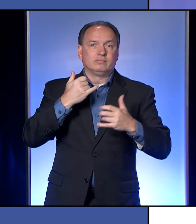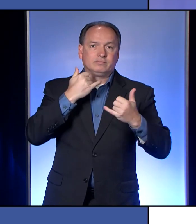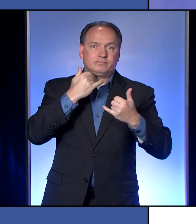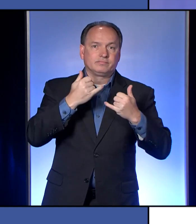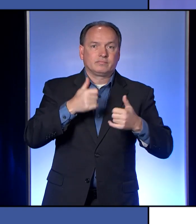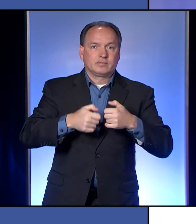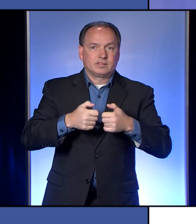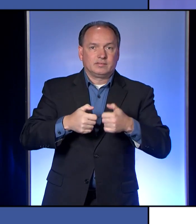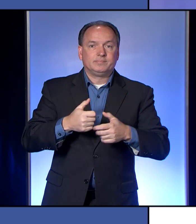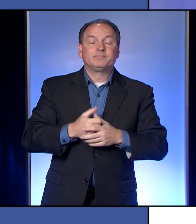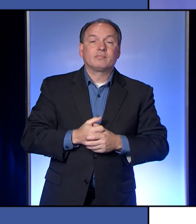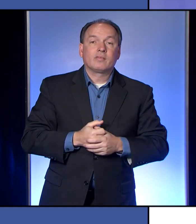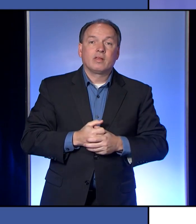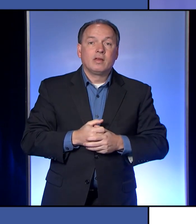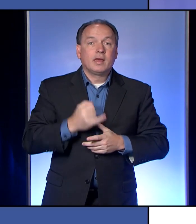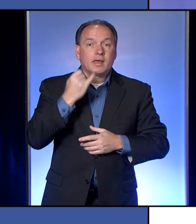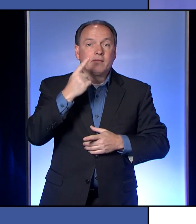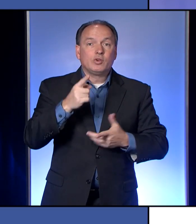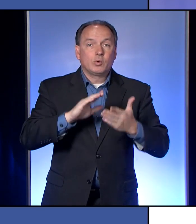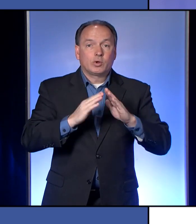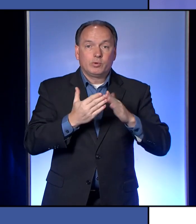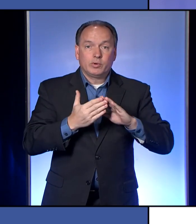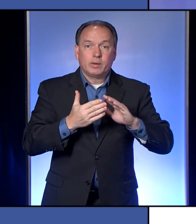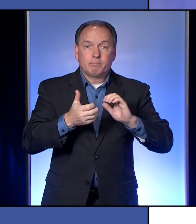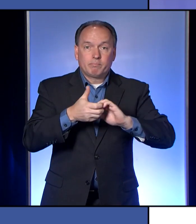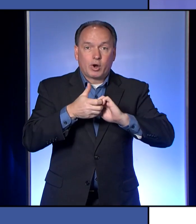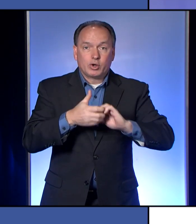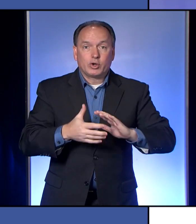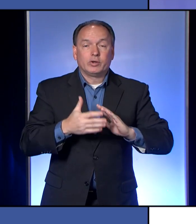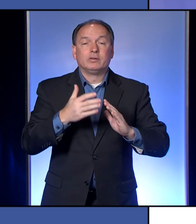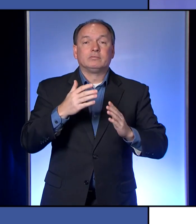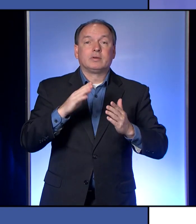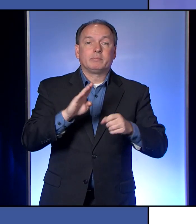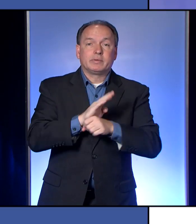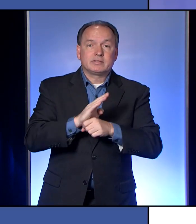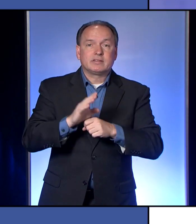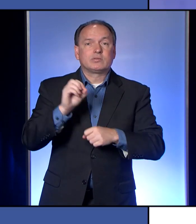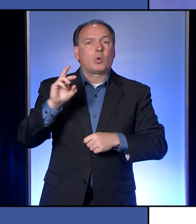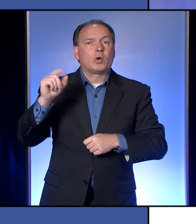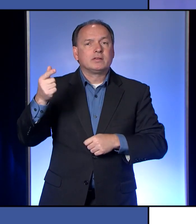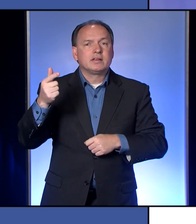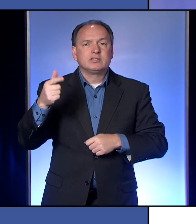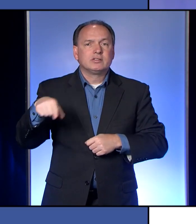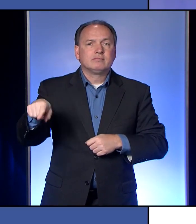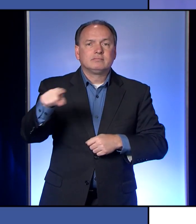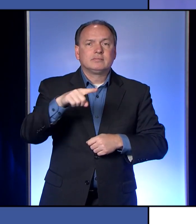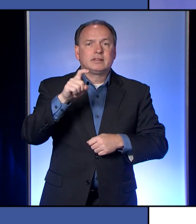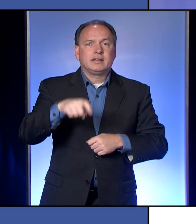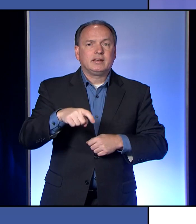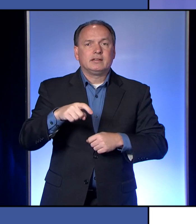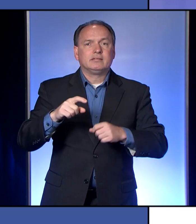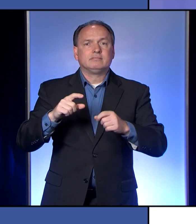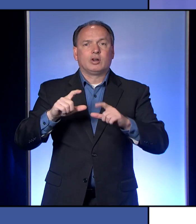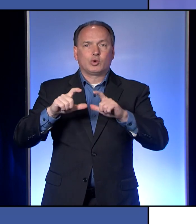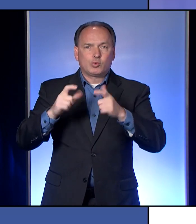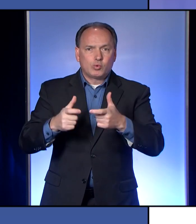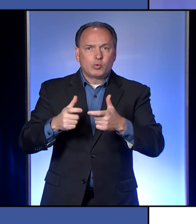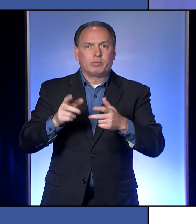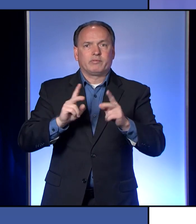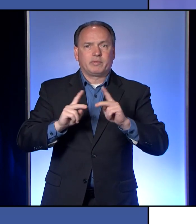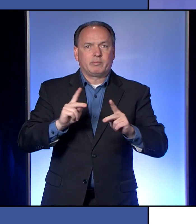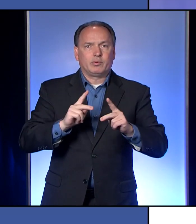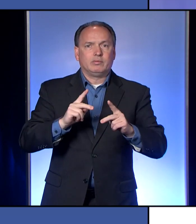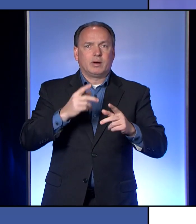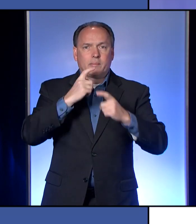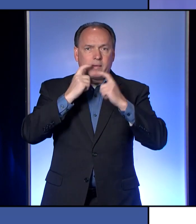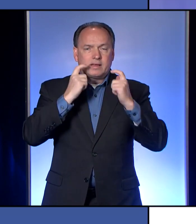If you are a community partner, a business, an organization in need of masks for a group of people, please